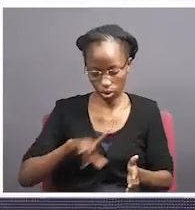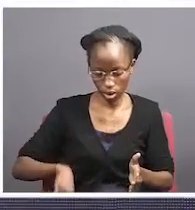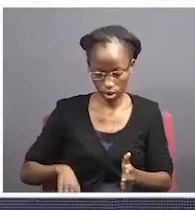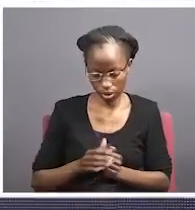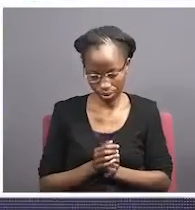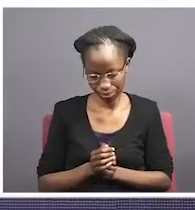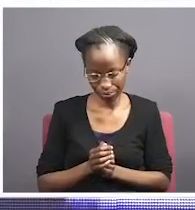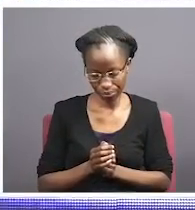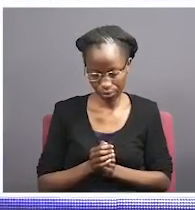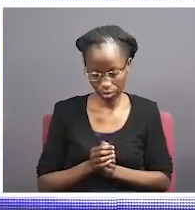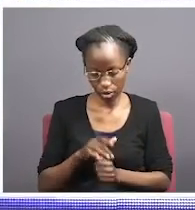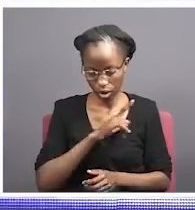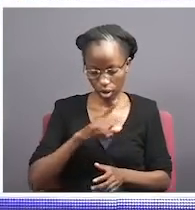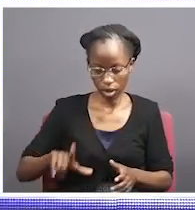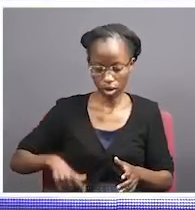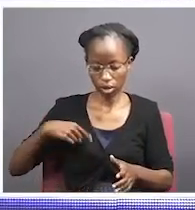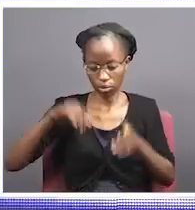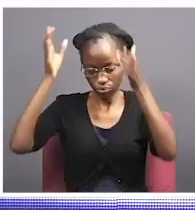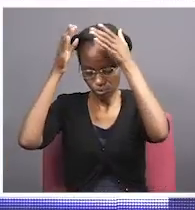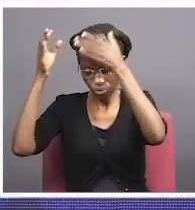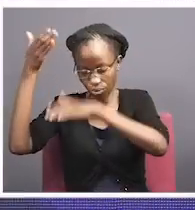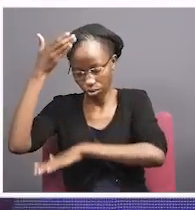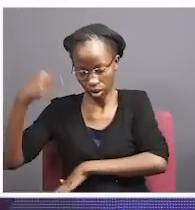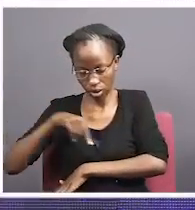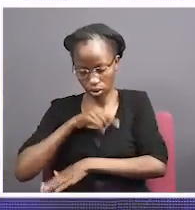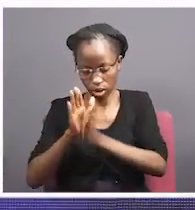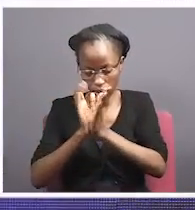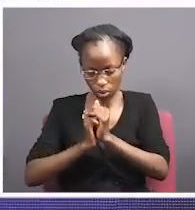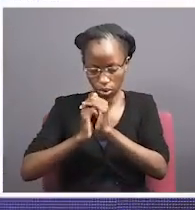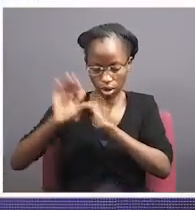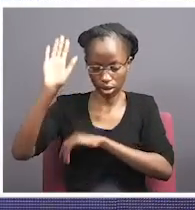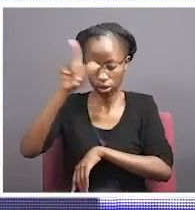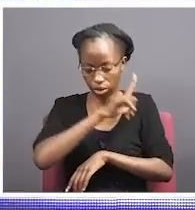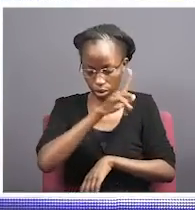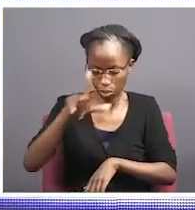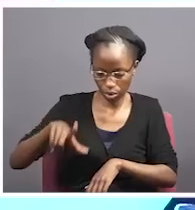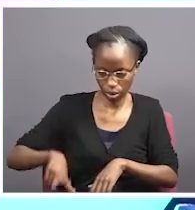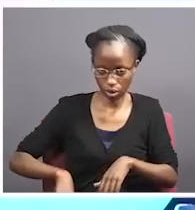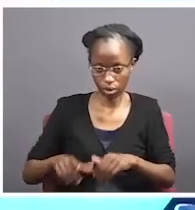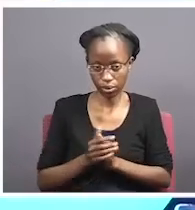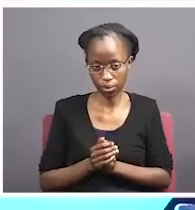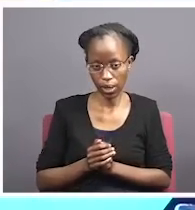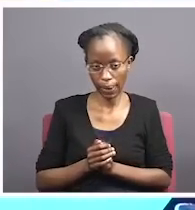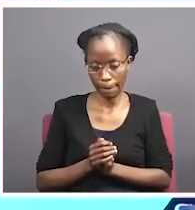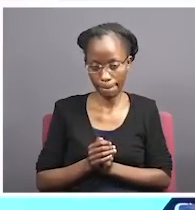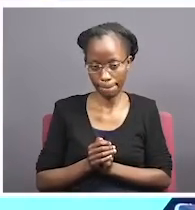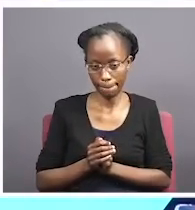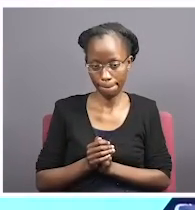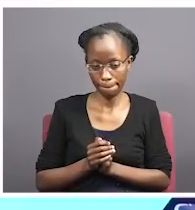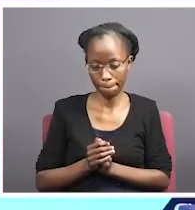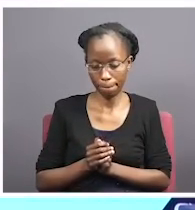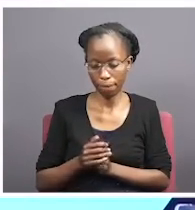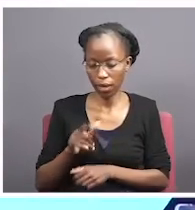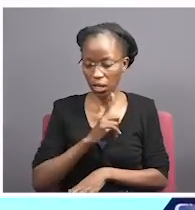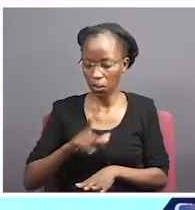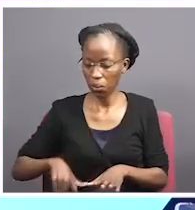worship you. We'll lay our crowns, oh God. We'll worship you. We'll worship